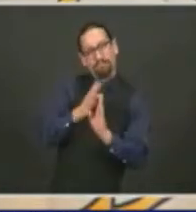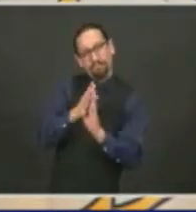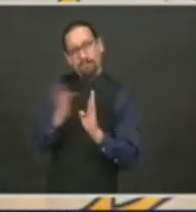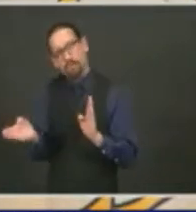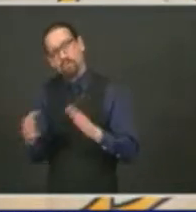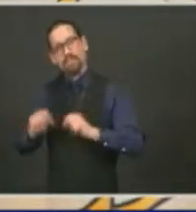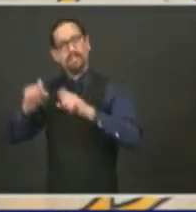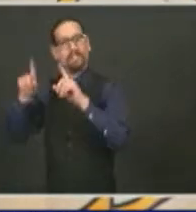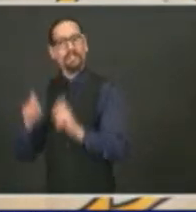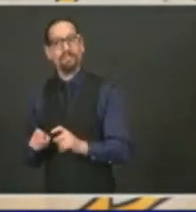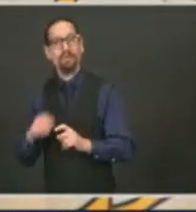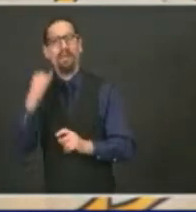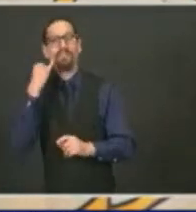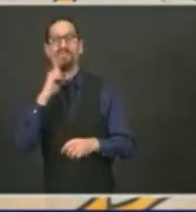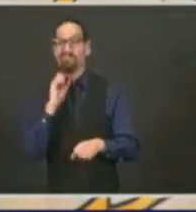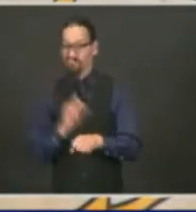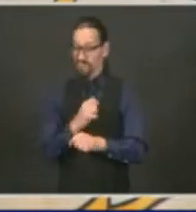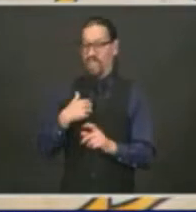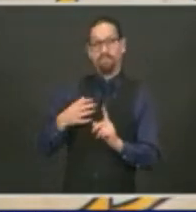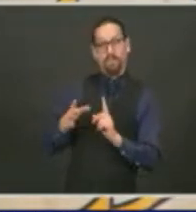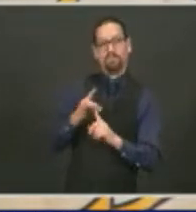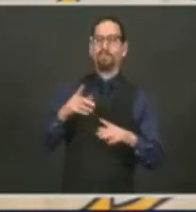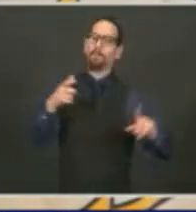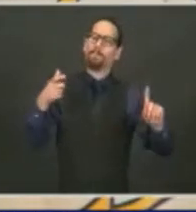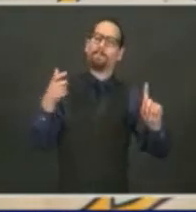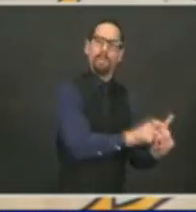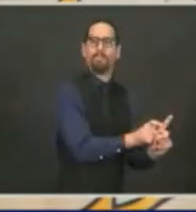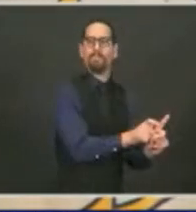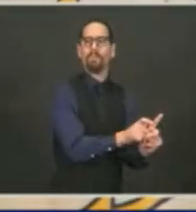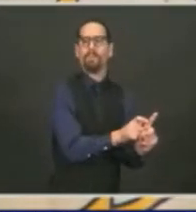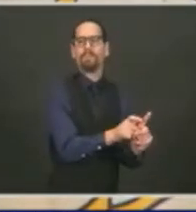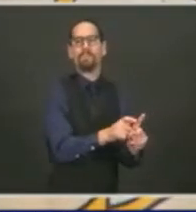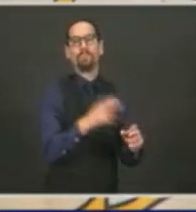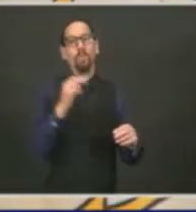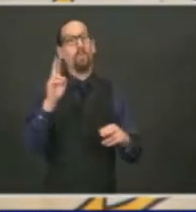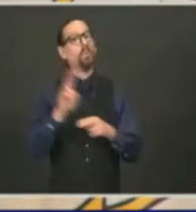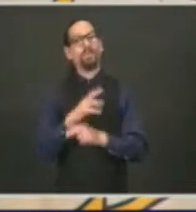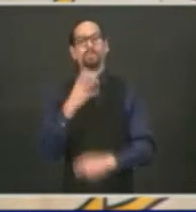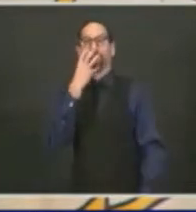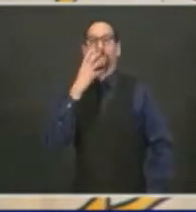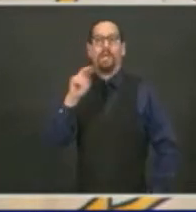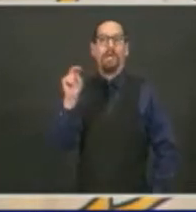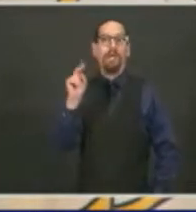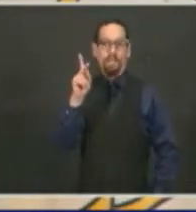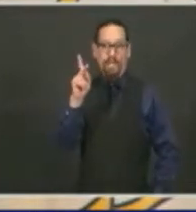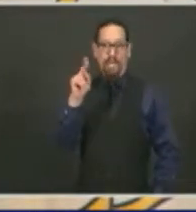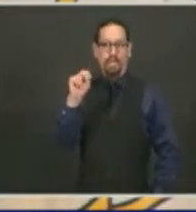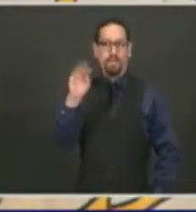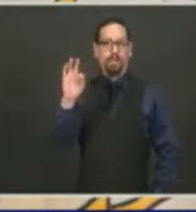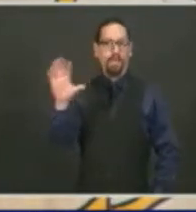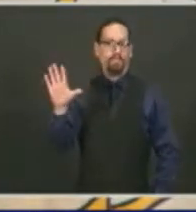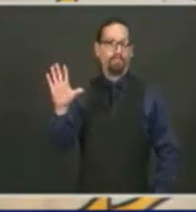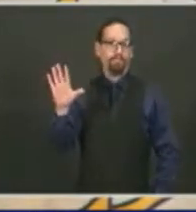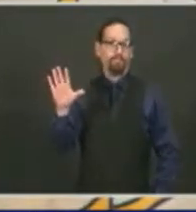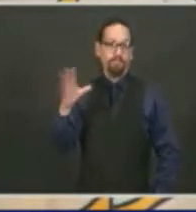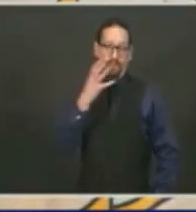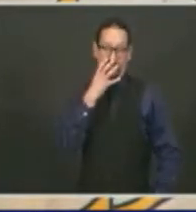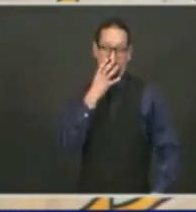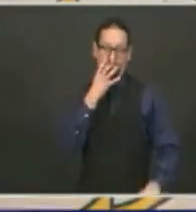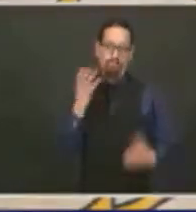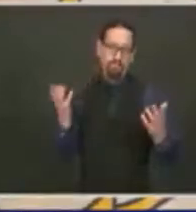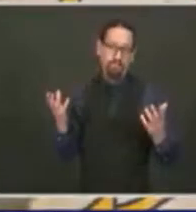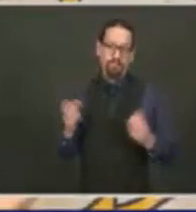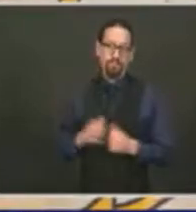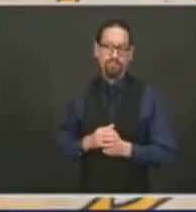your KN95, like the doctor said. So that is one difference now. The testing, everybody go out and get tested next